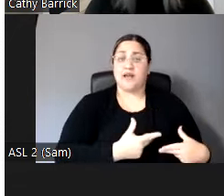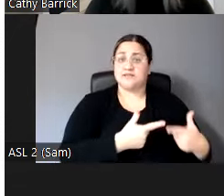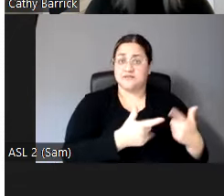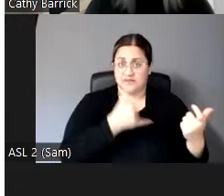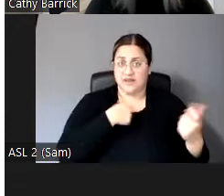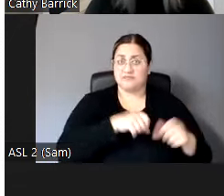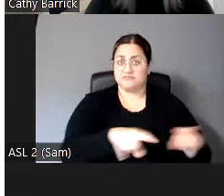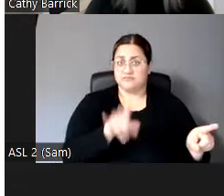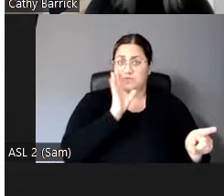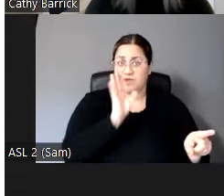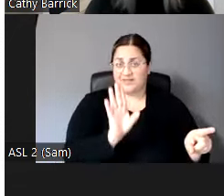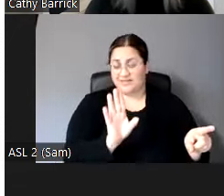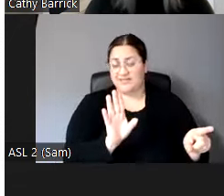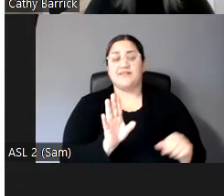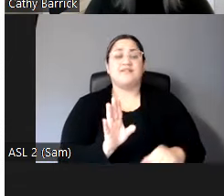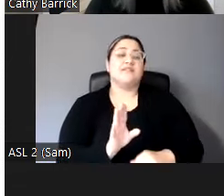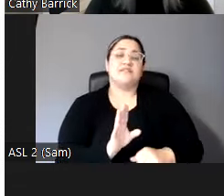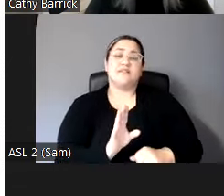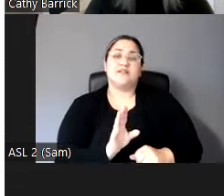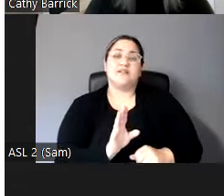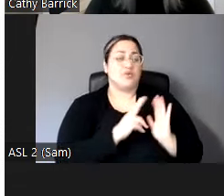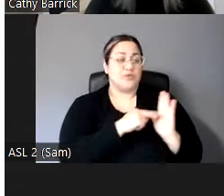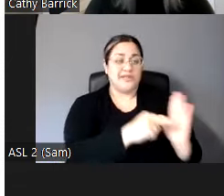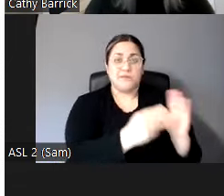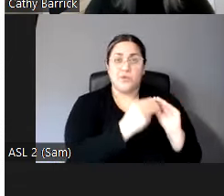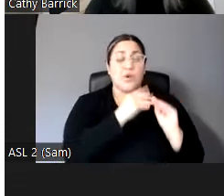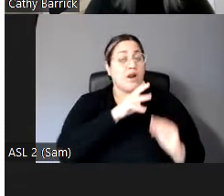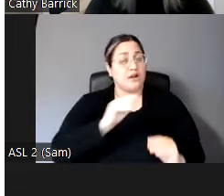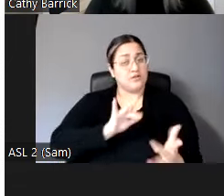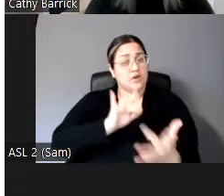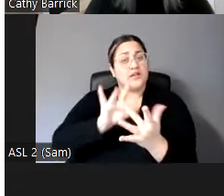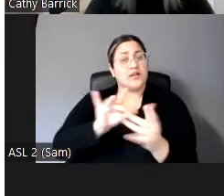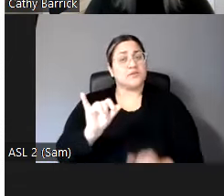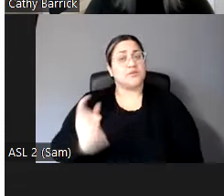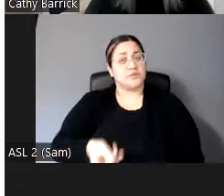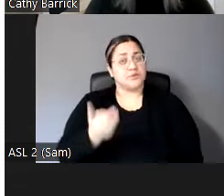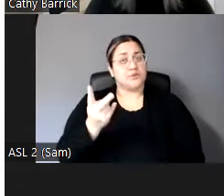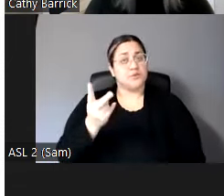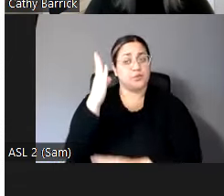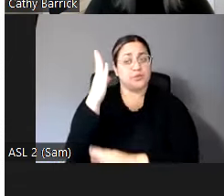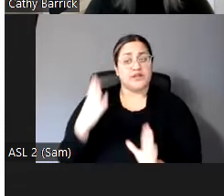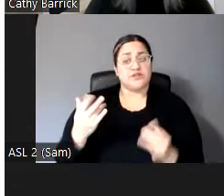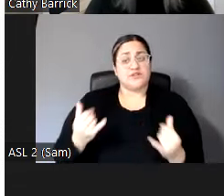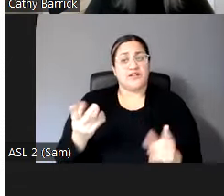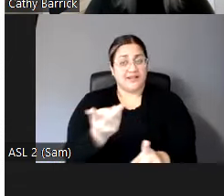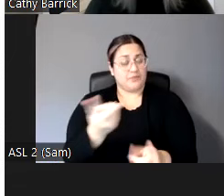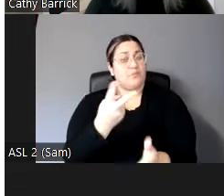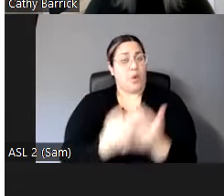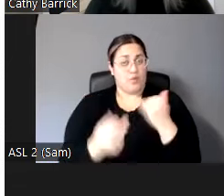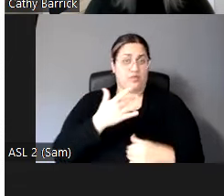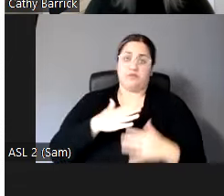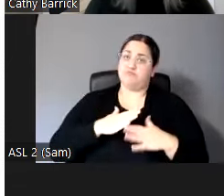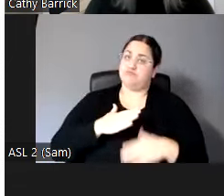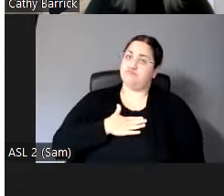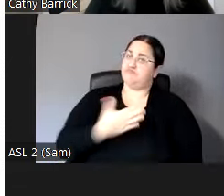our speakers if you have more questions or you want to get involved somehow and you're not sure how. I know that that's Laura's organization. She's got